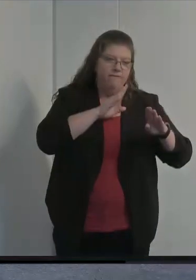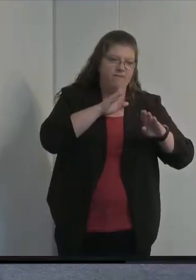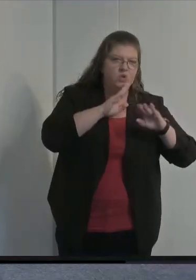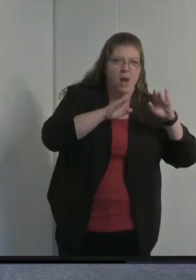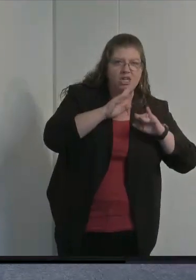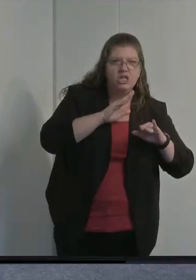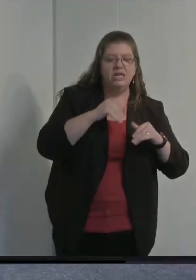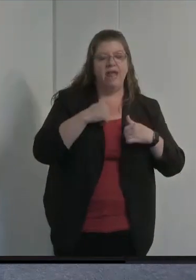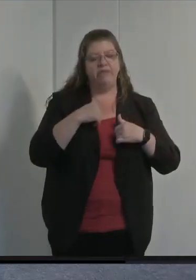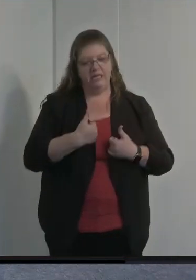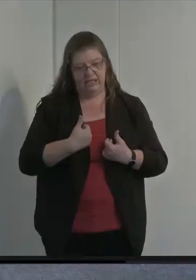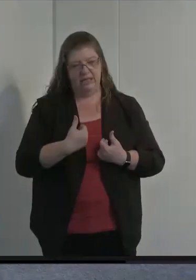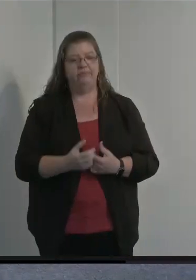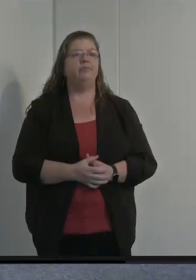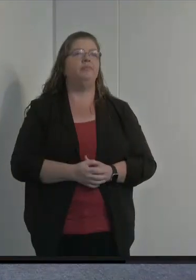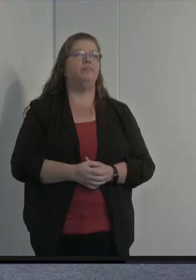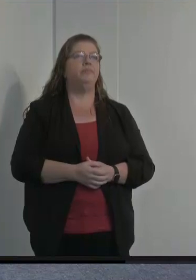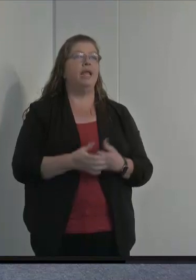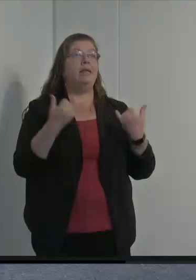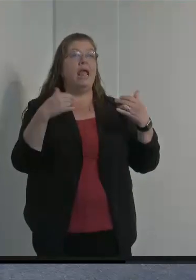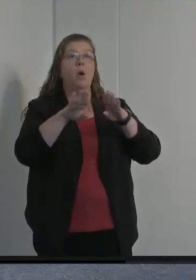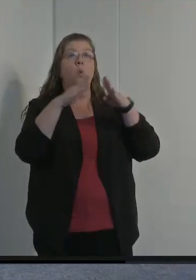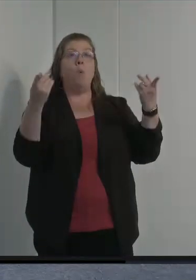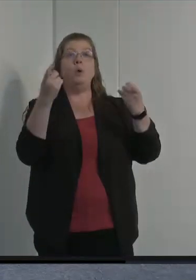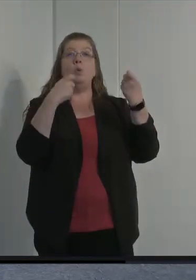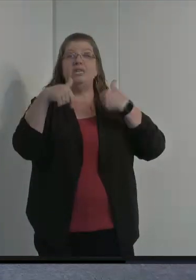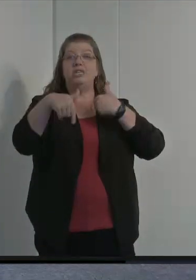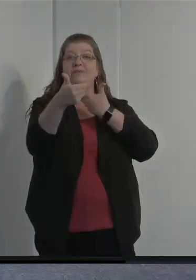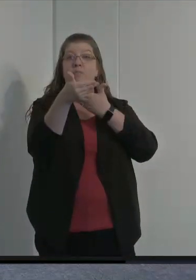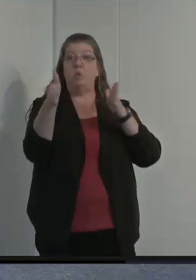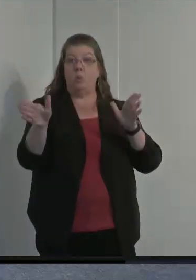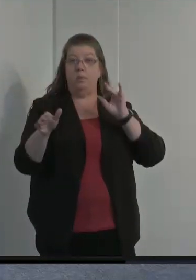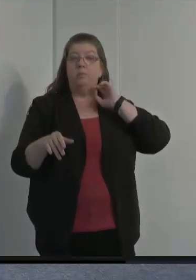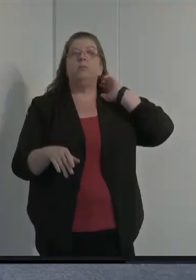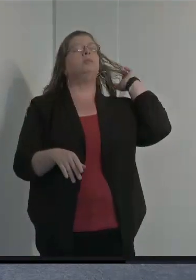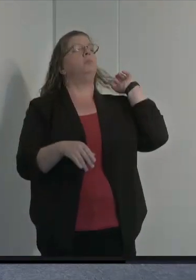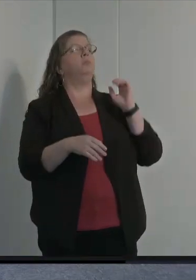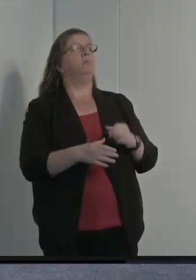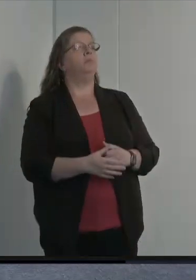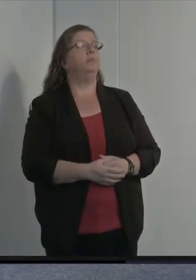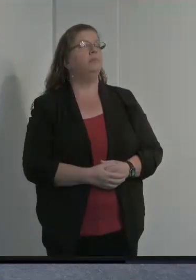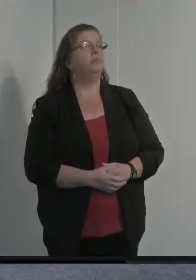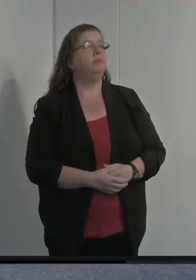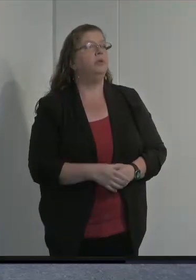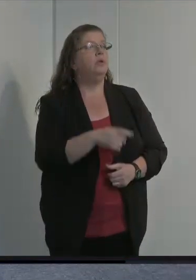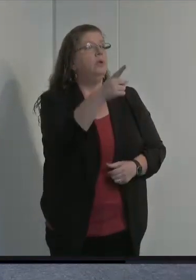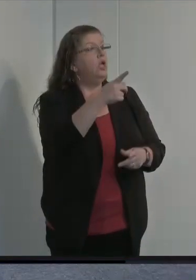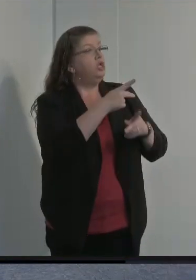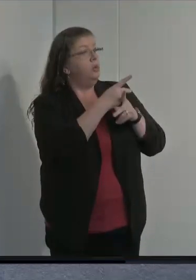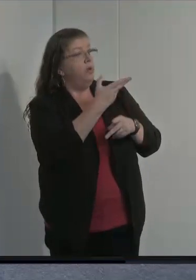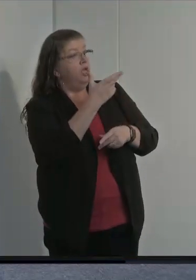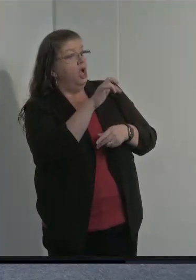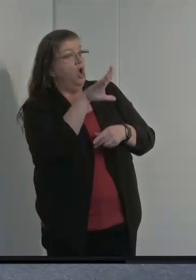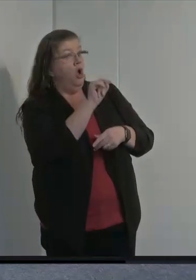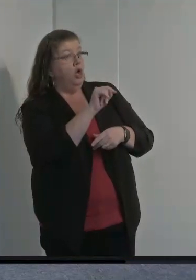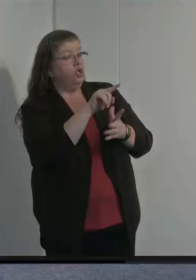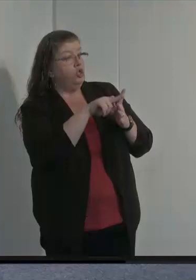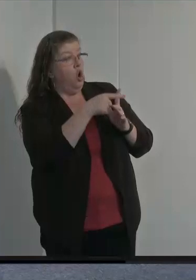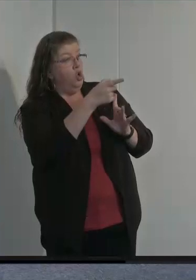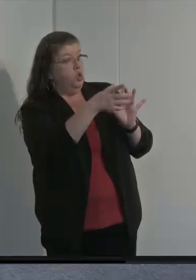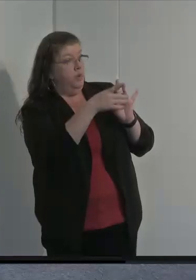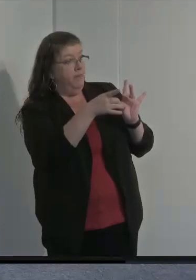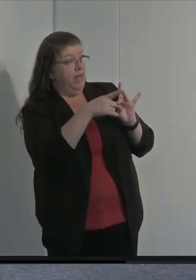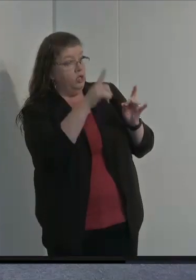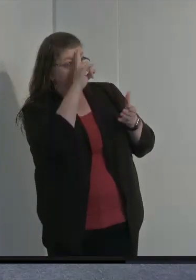we're feeling. We'll now go to questions from the room. Mr. Devine? Supervisor Hart, just to start off, you mentioned that